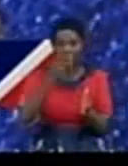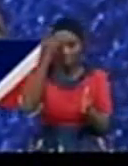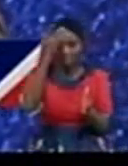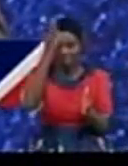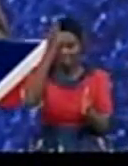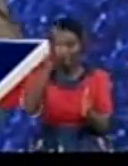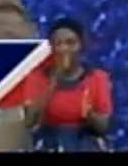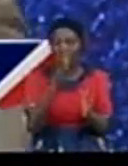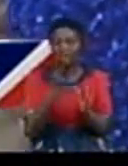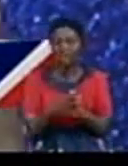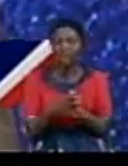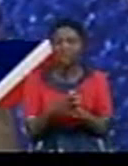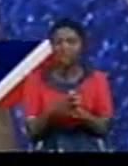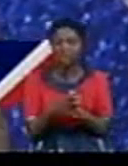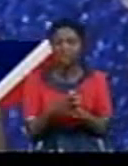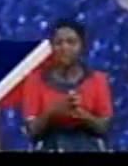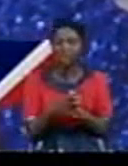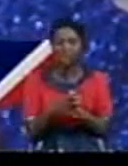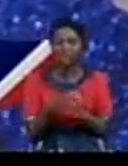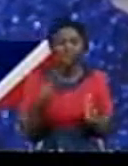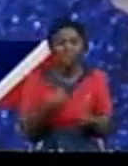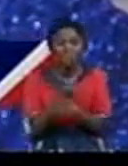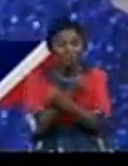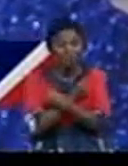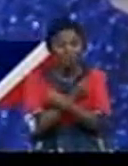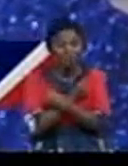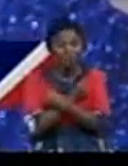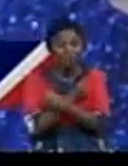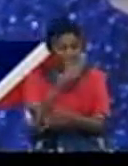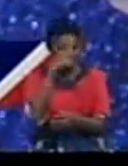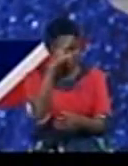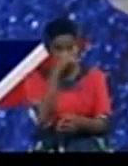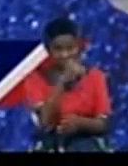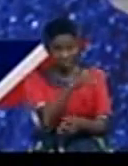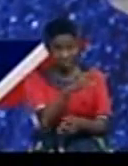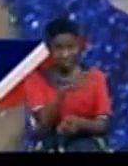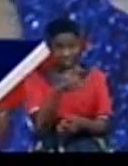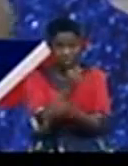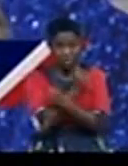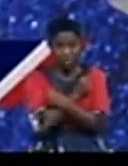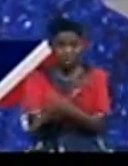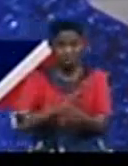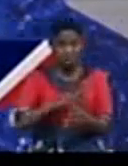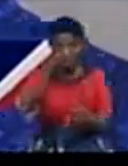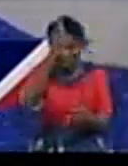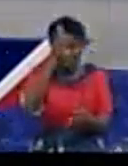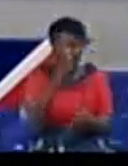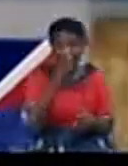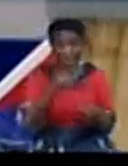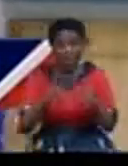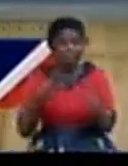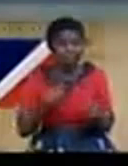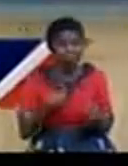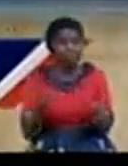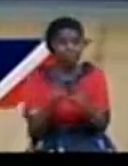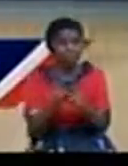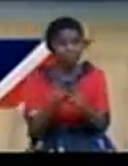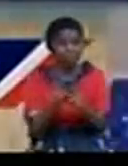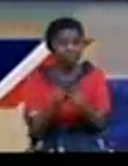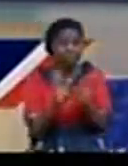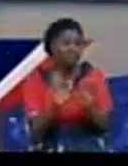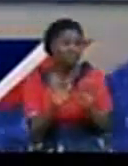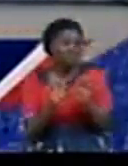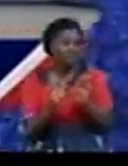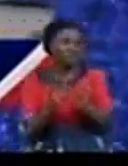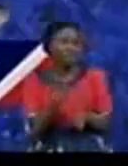persecute us. We love them, but we also fear them. We know that after we are saved, our lives